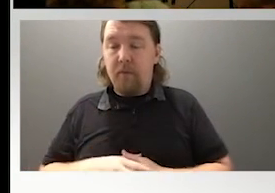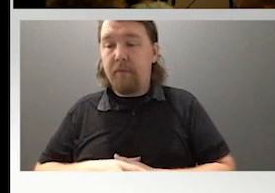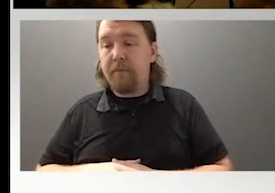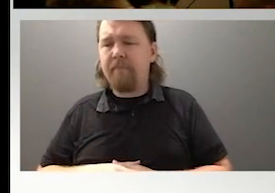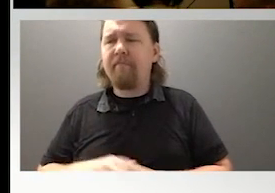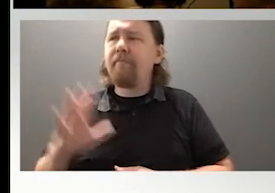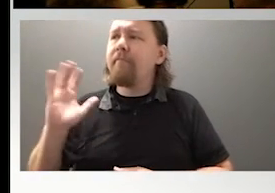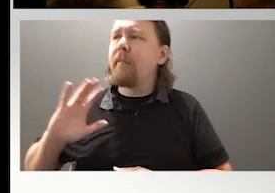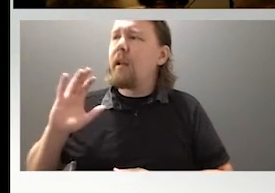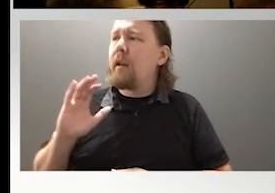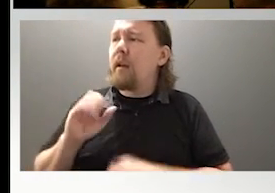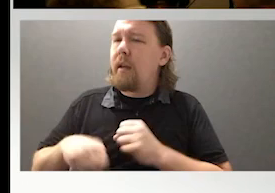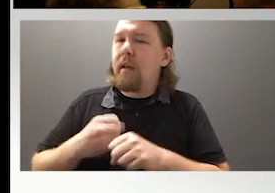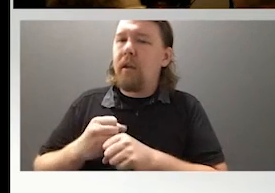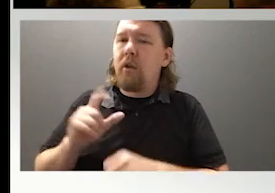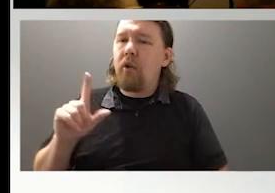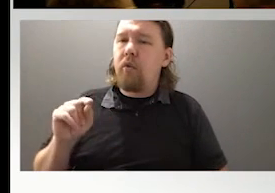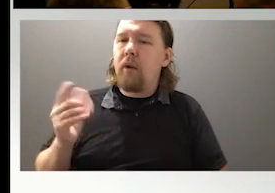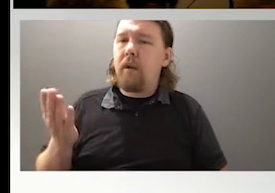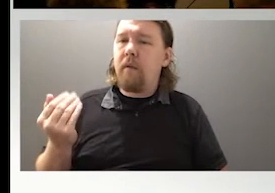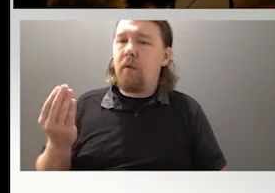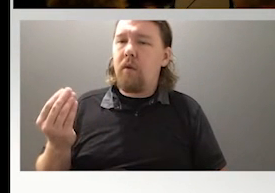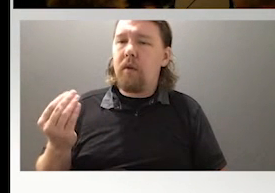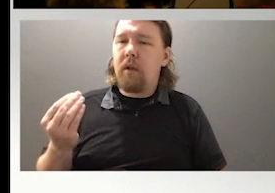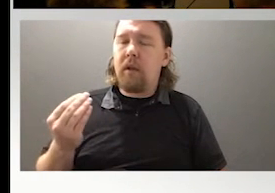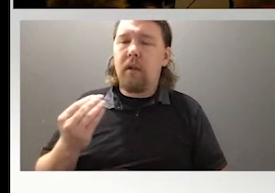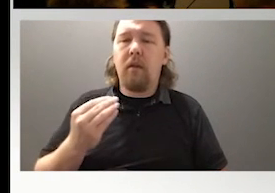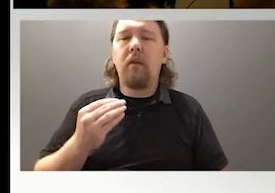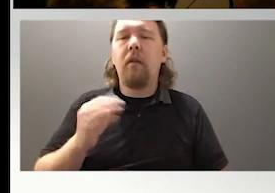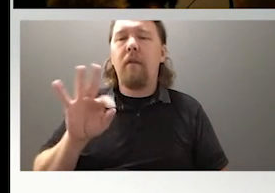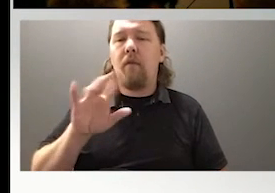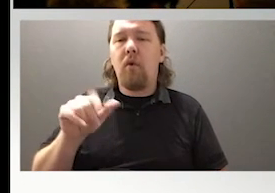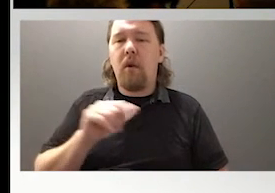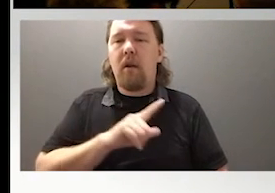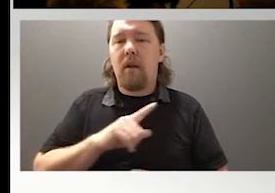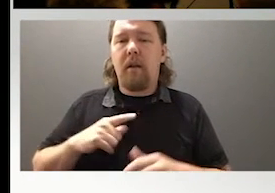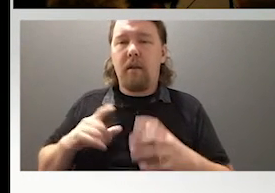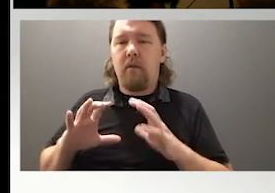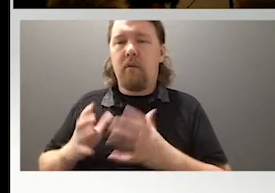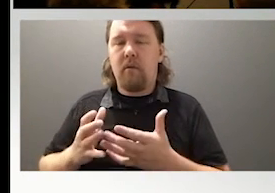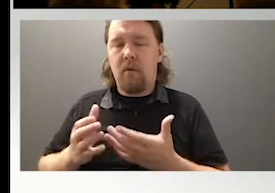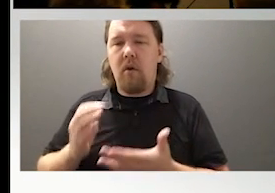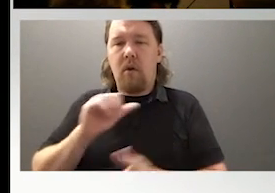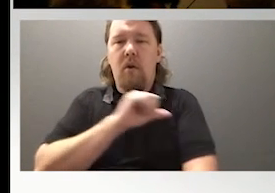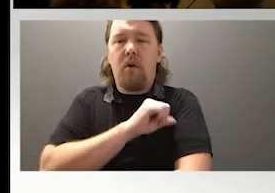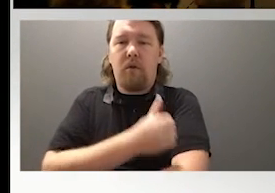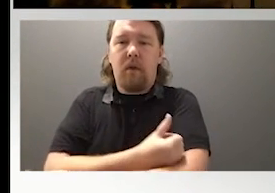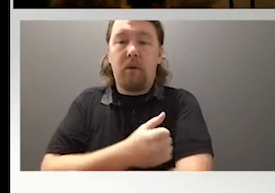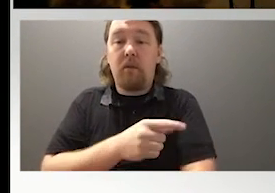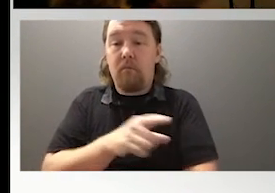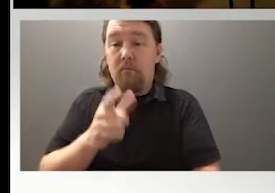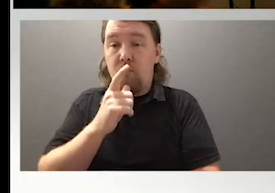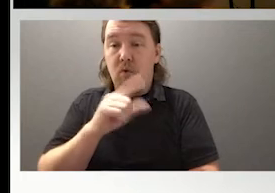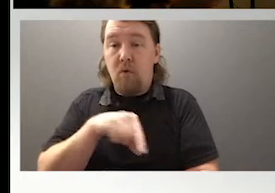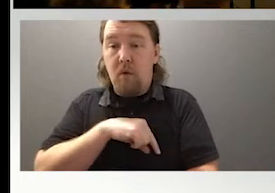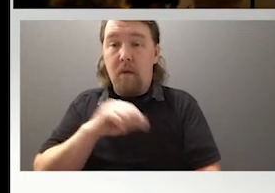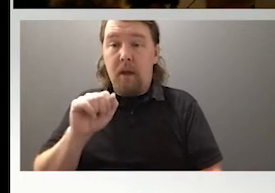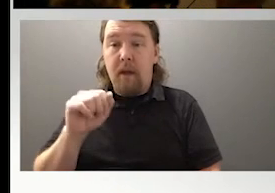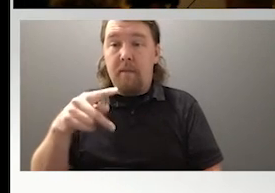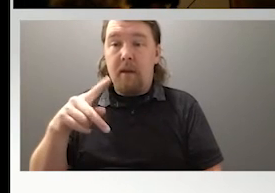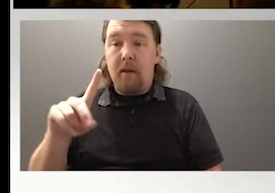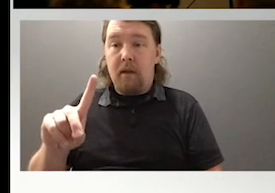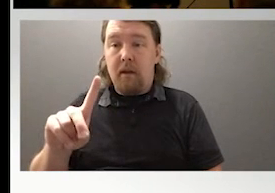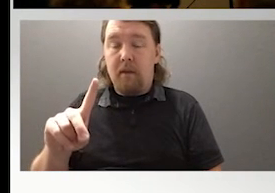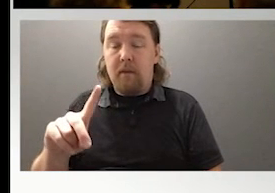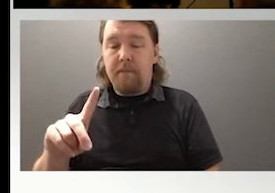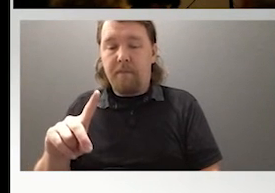in 2014, the Florida legislature authorized individuals who meet the APD eligibility